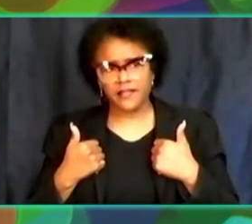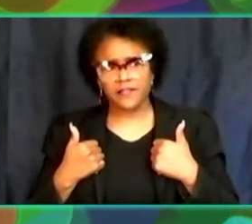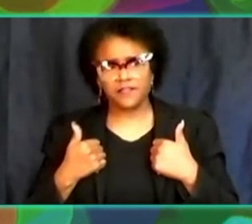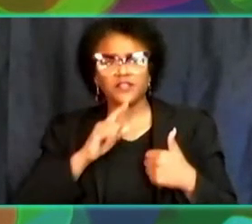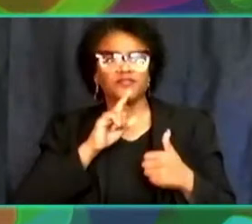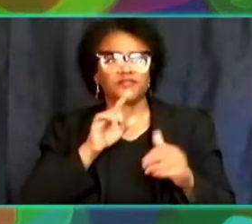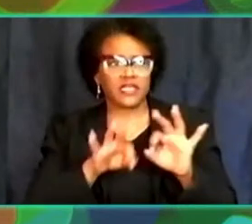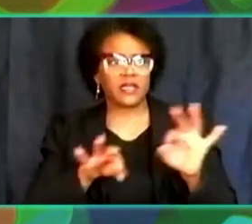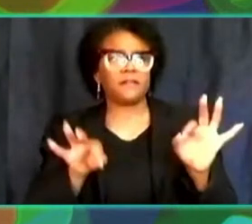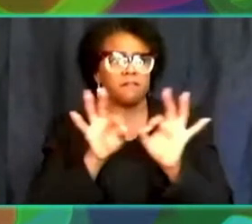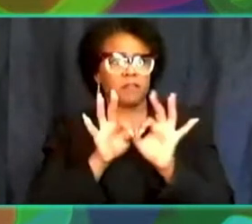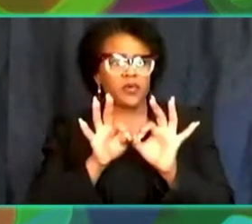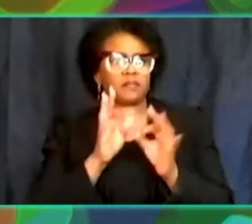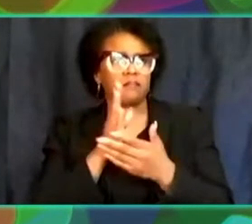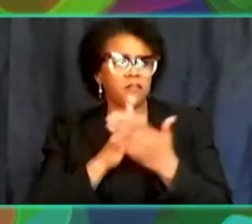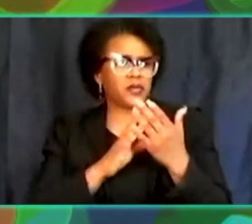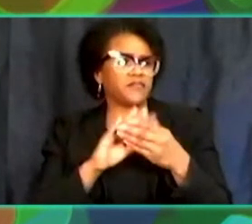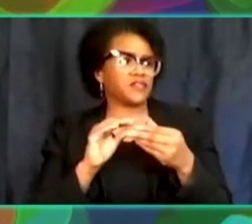important to us too,